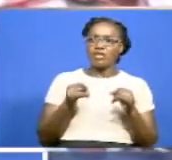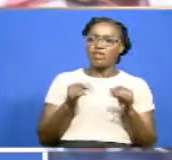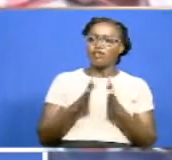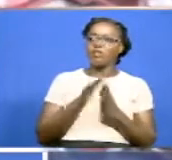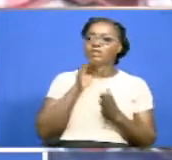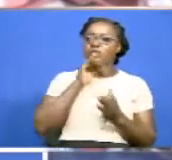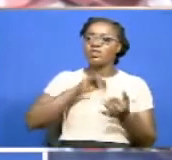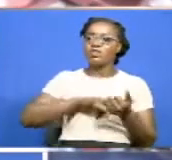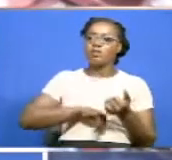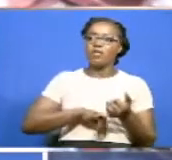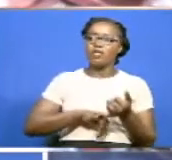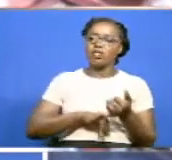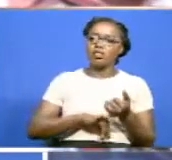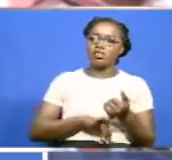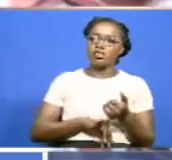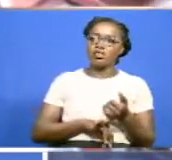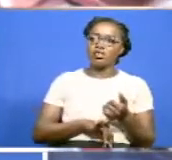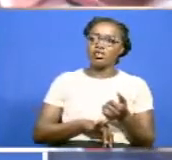at least